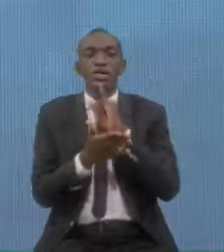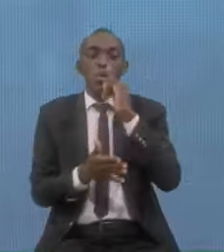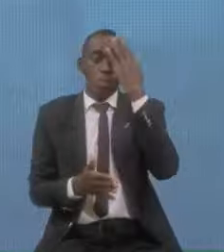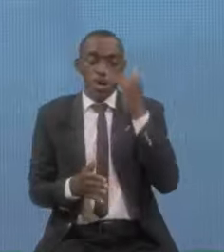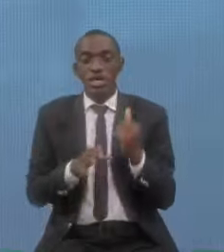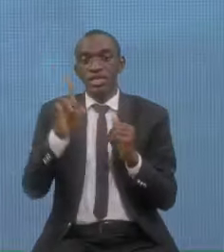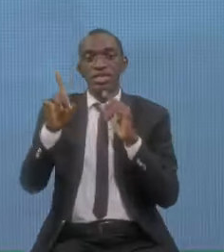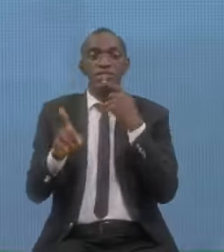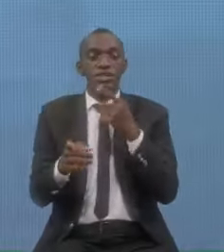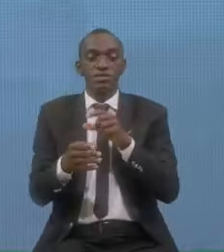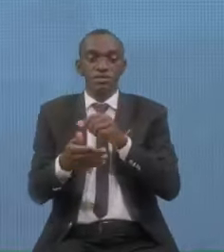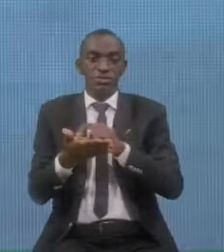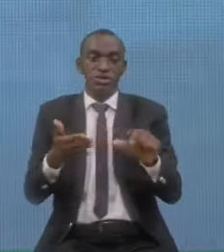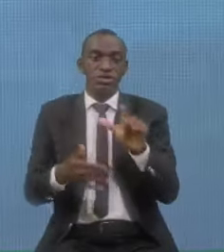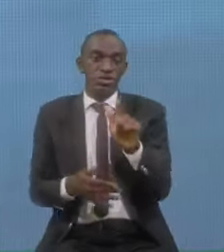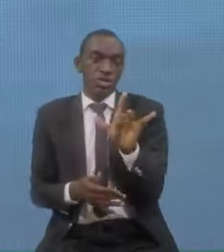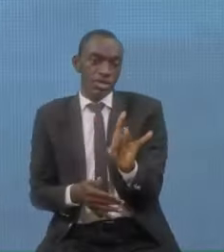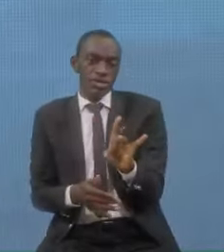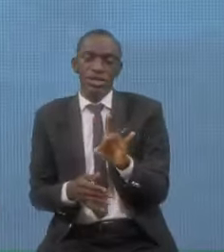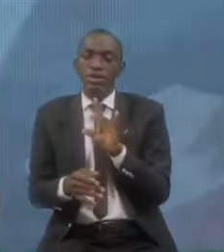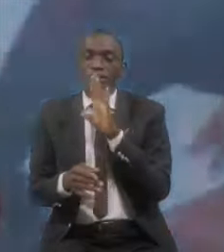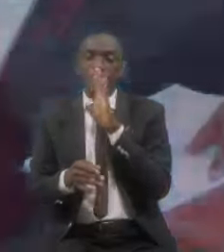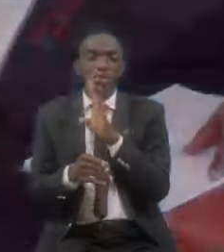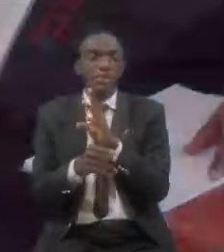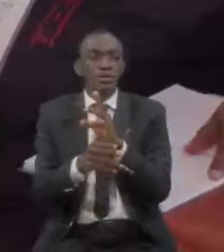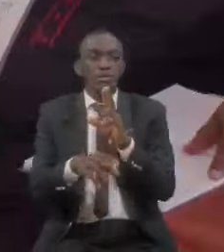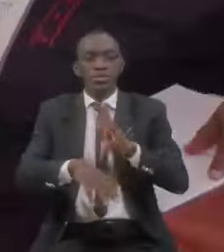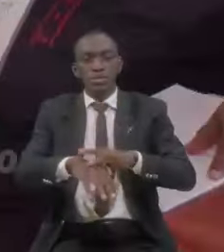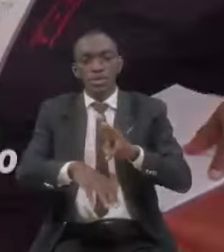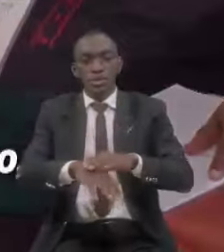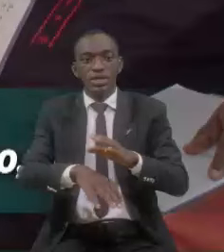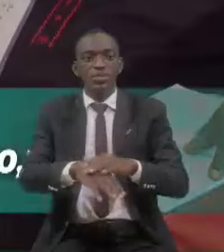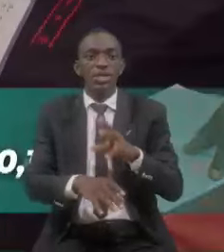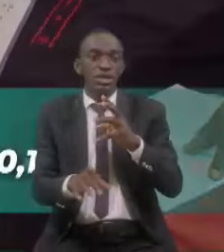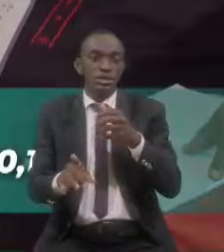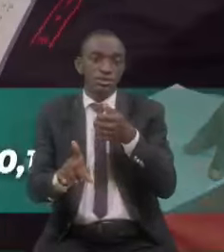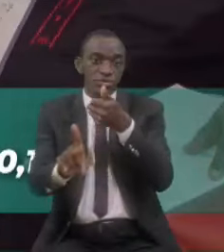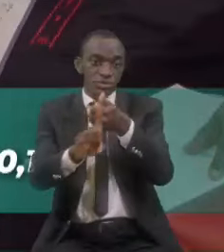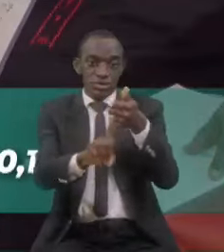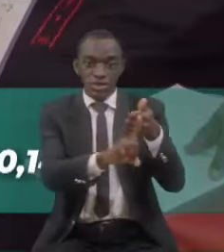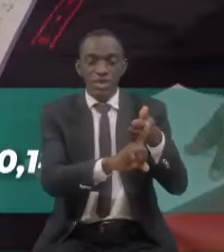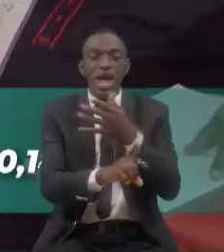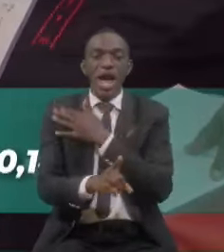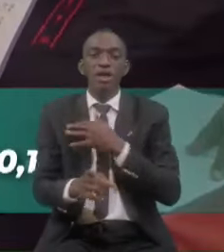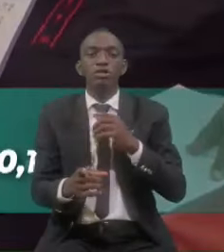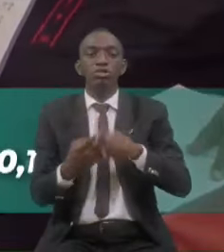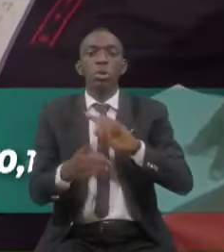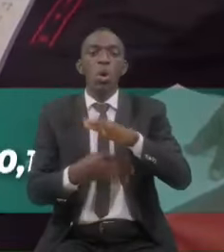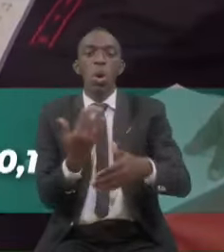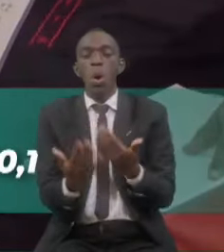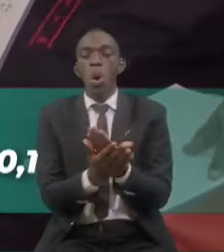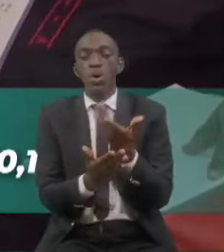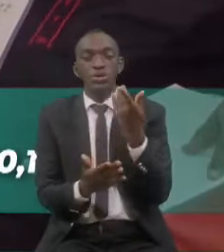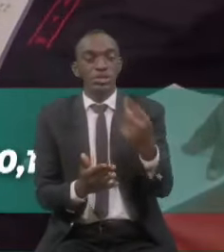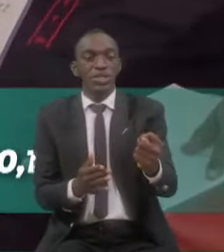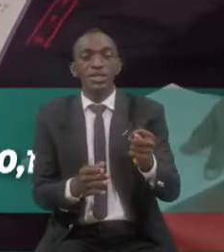heed therefore unto yourselves and to all the flock over the which the Holy